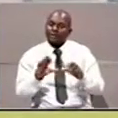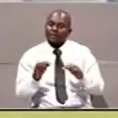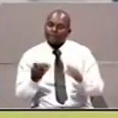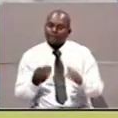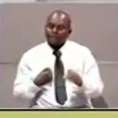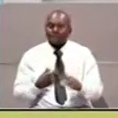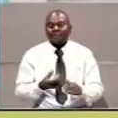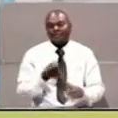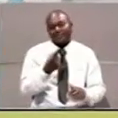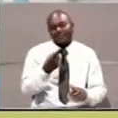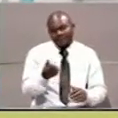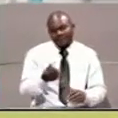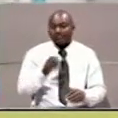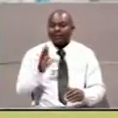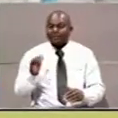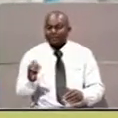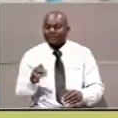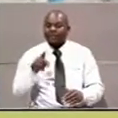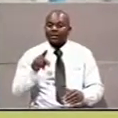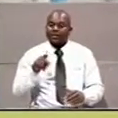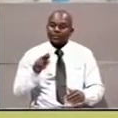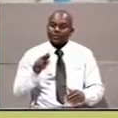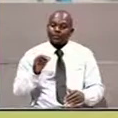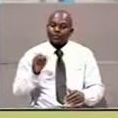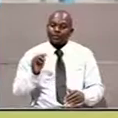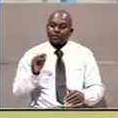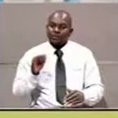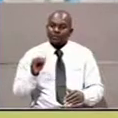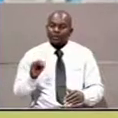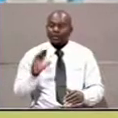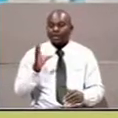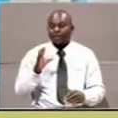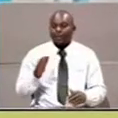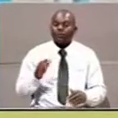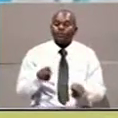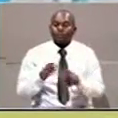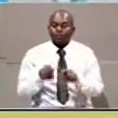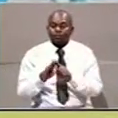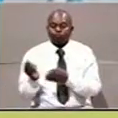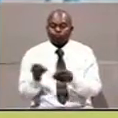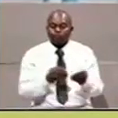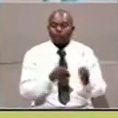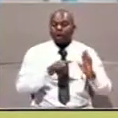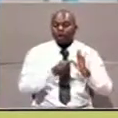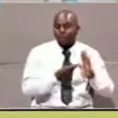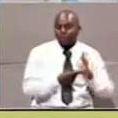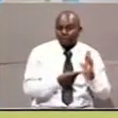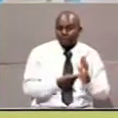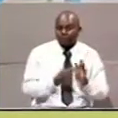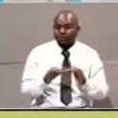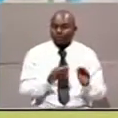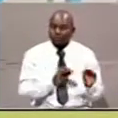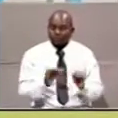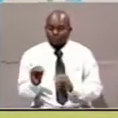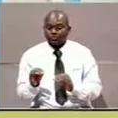have 16 clubs in the Premier League. Out of the 16, 11 clubs were able to submit all the mandatory requirements, taking them to the next